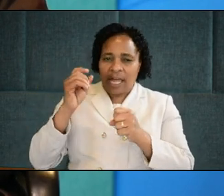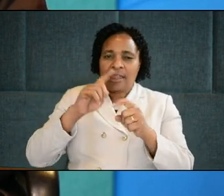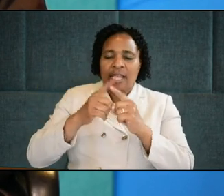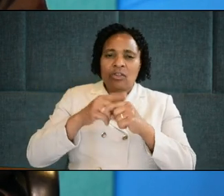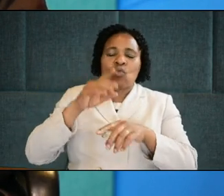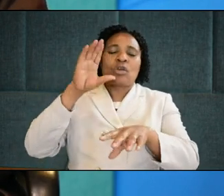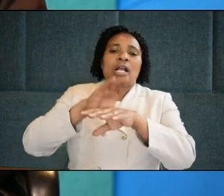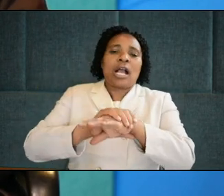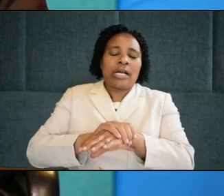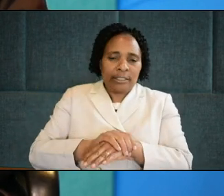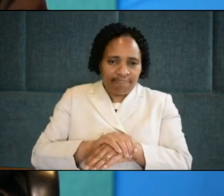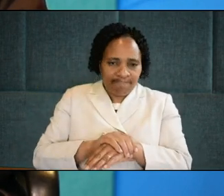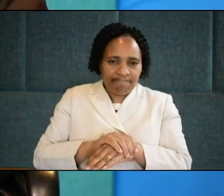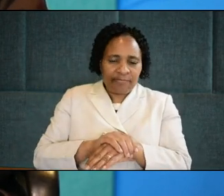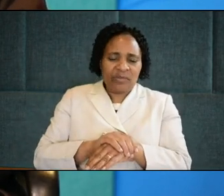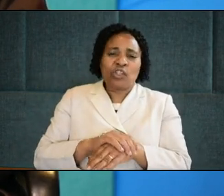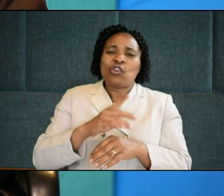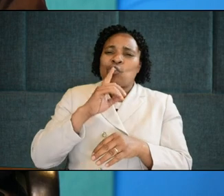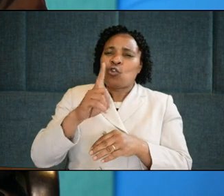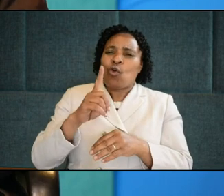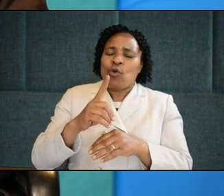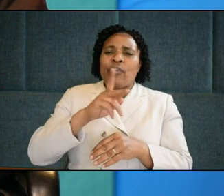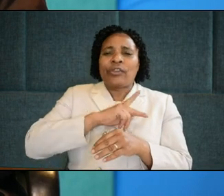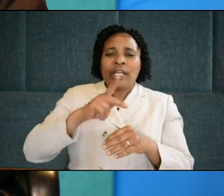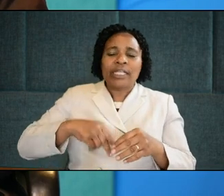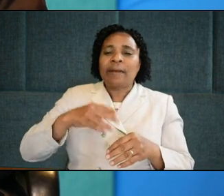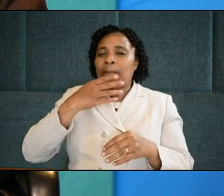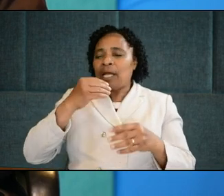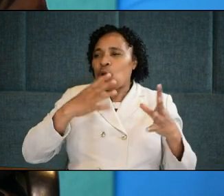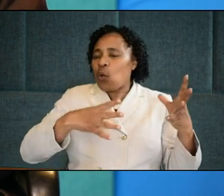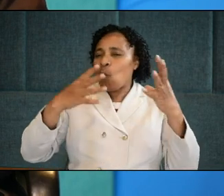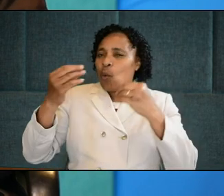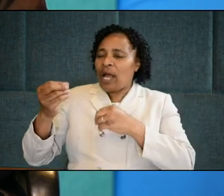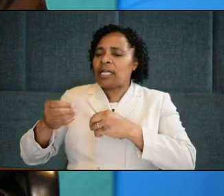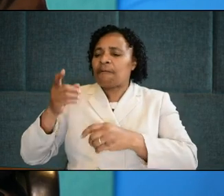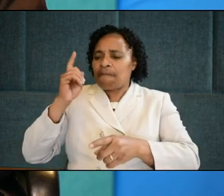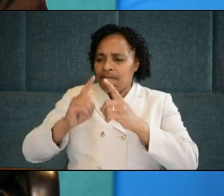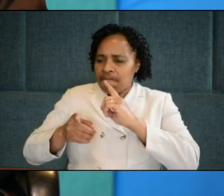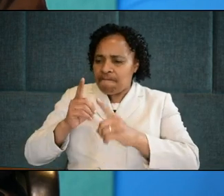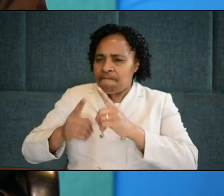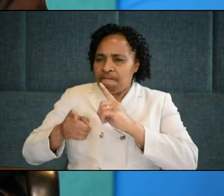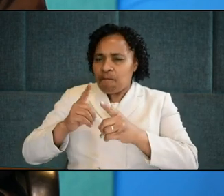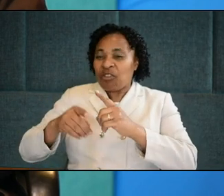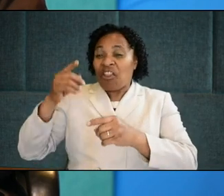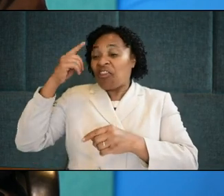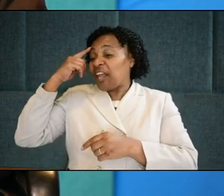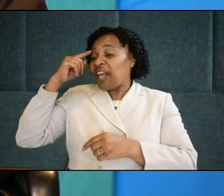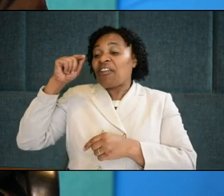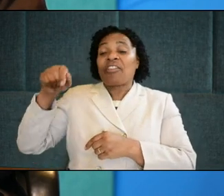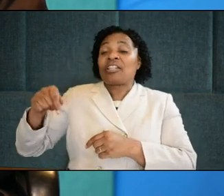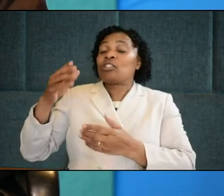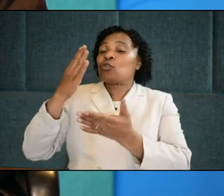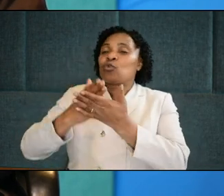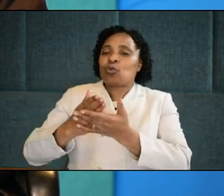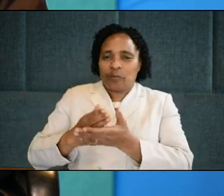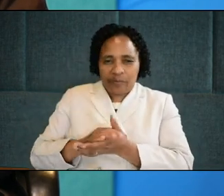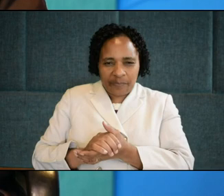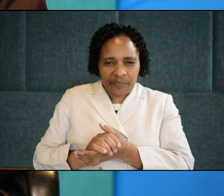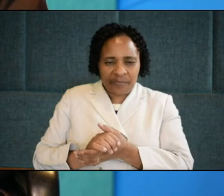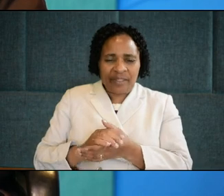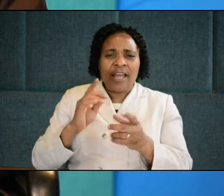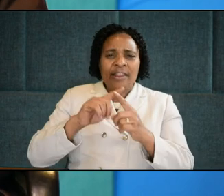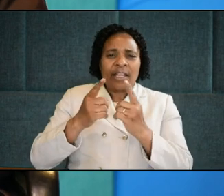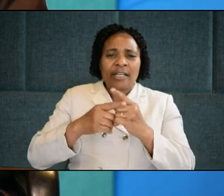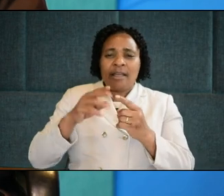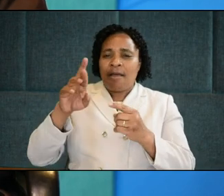them on their tracks. So the king's men went and chased after them, thinking that this was true. Then